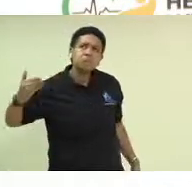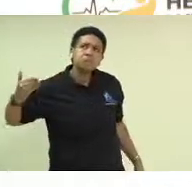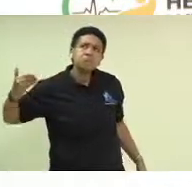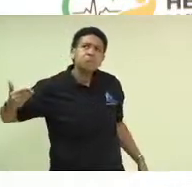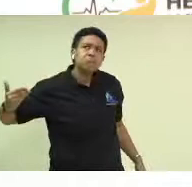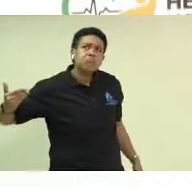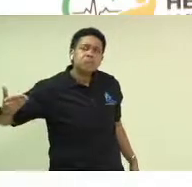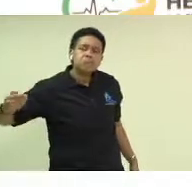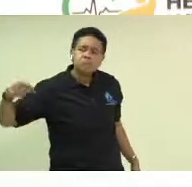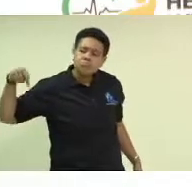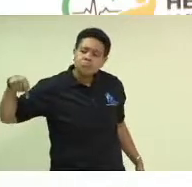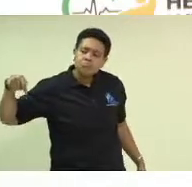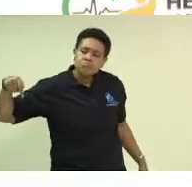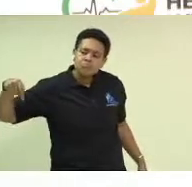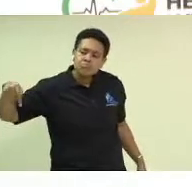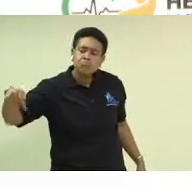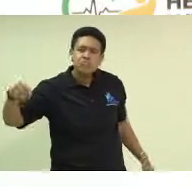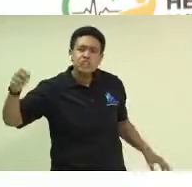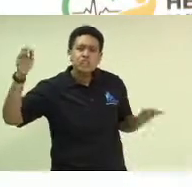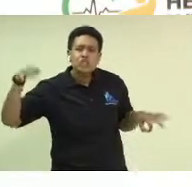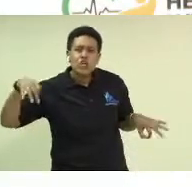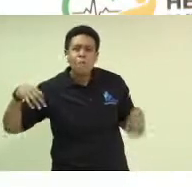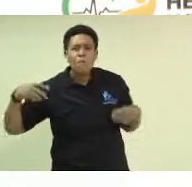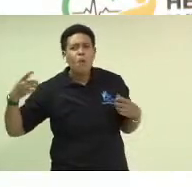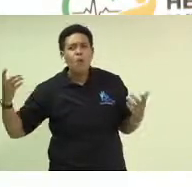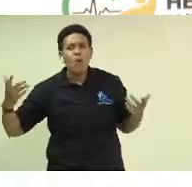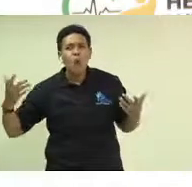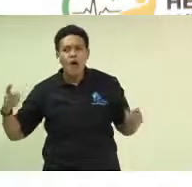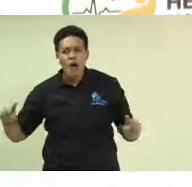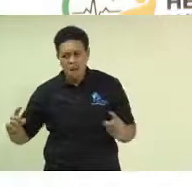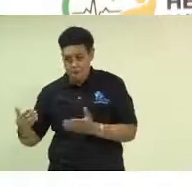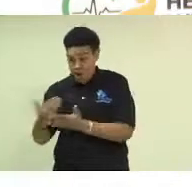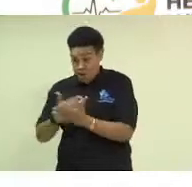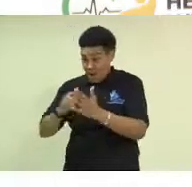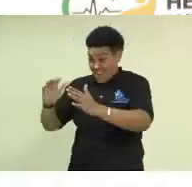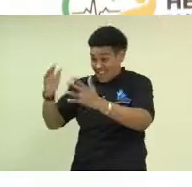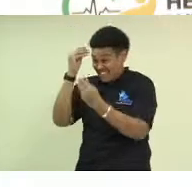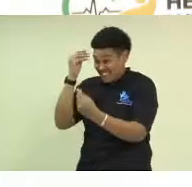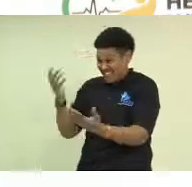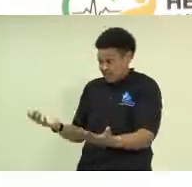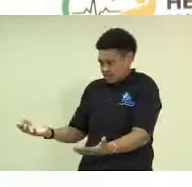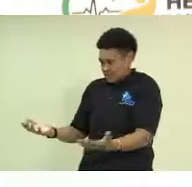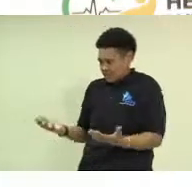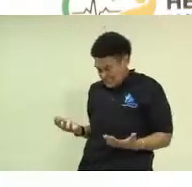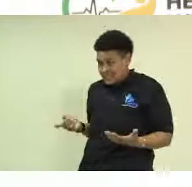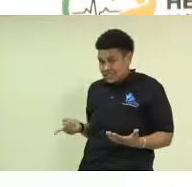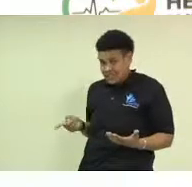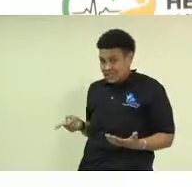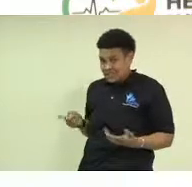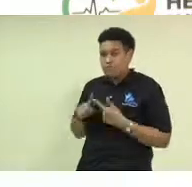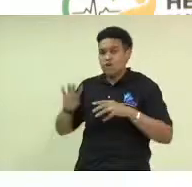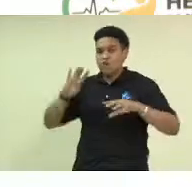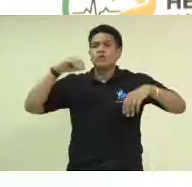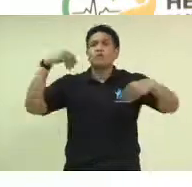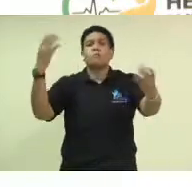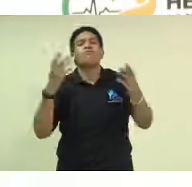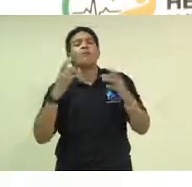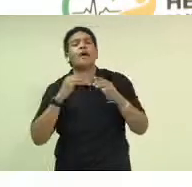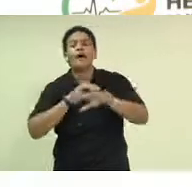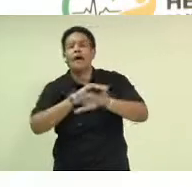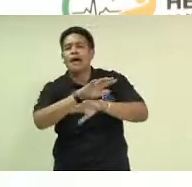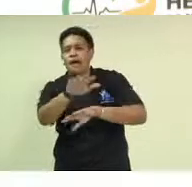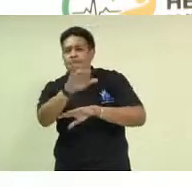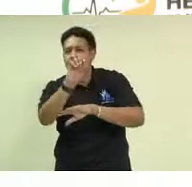are determined on based on the analysis of that data, and provide the appropriate levels of